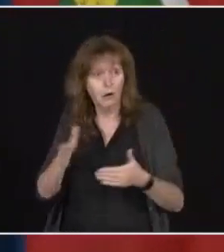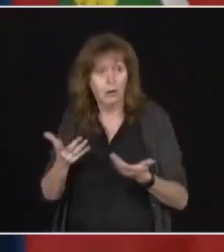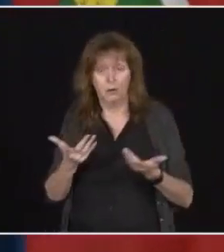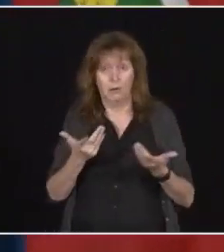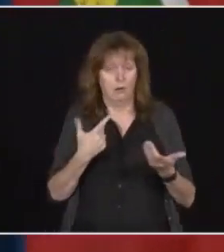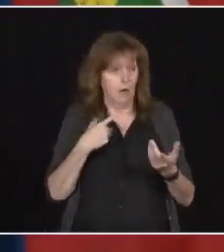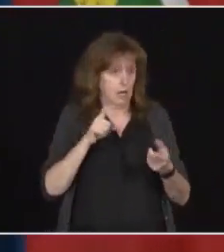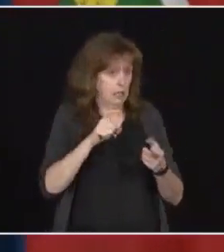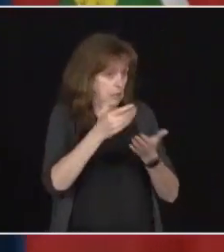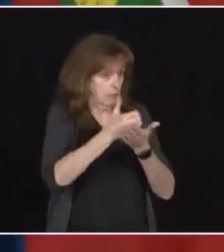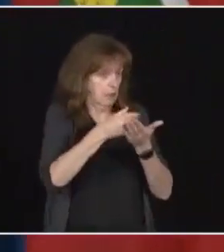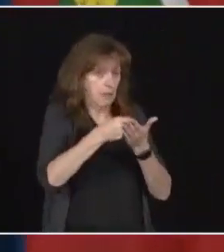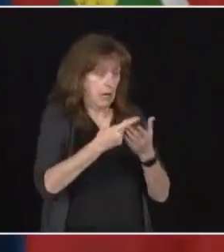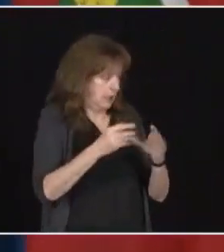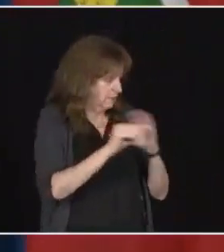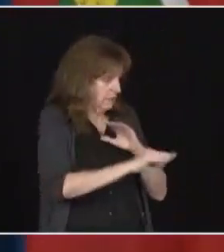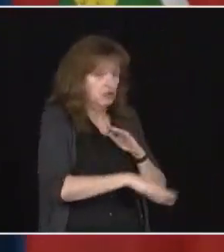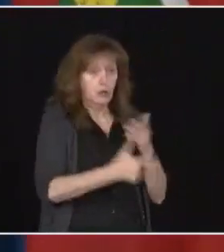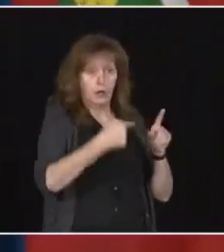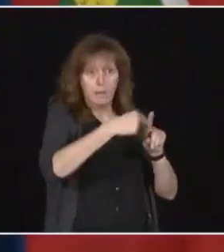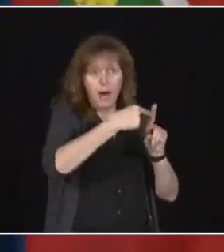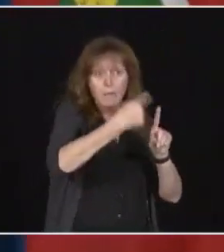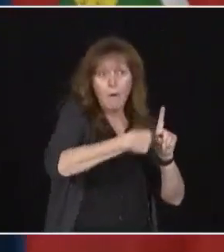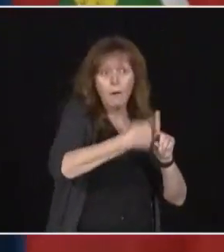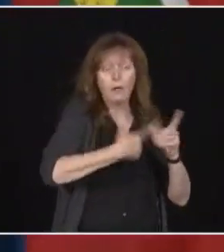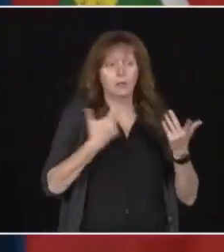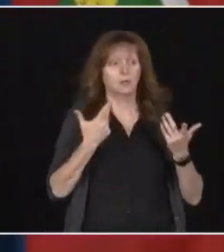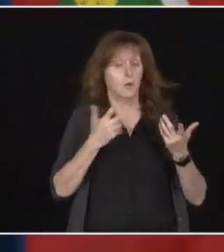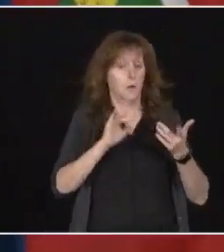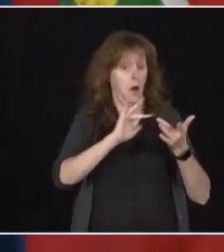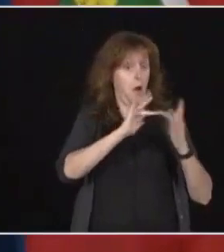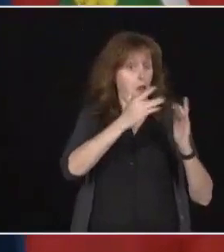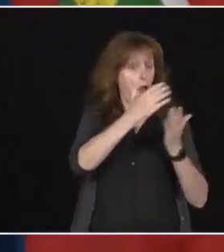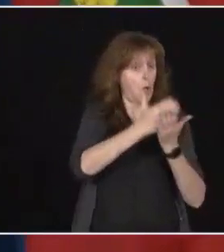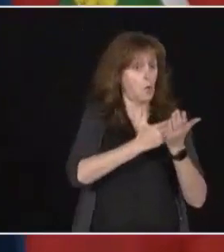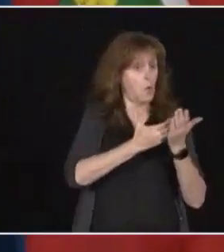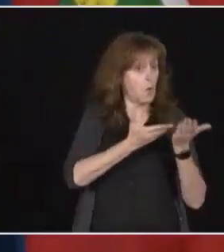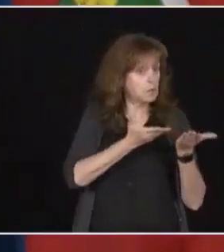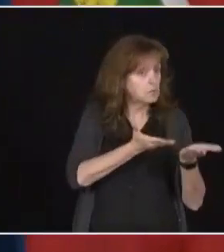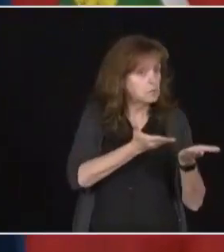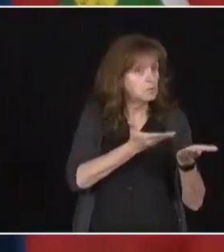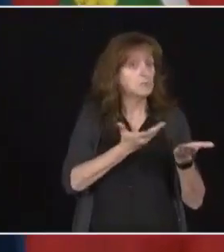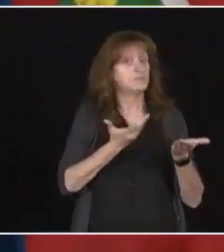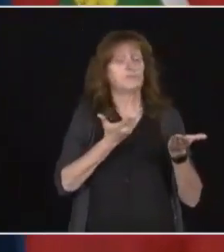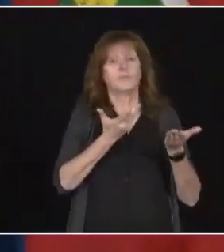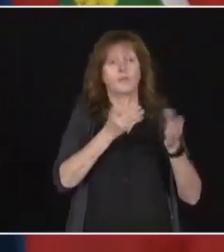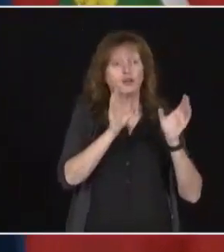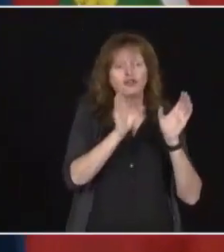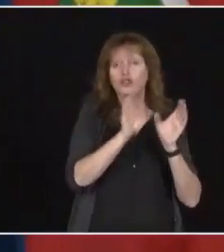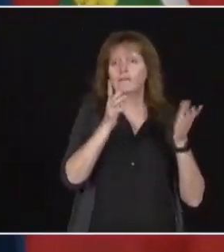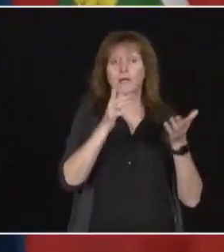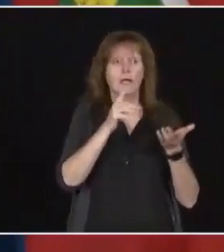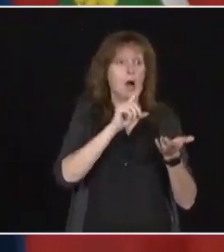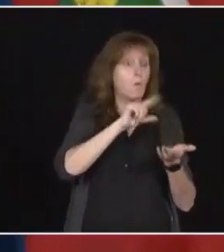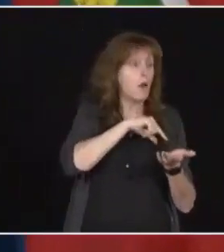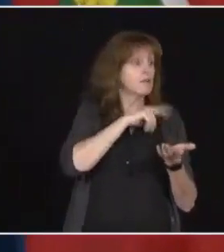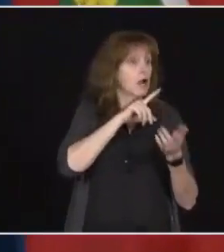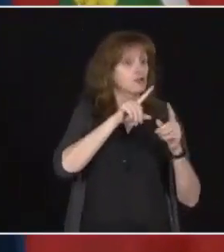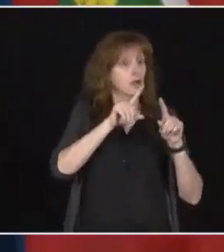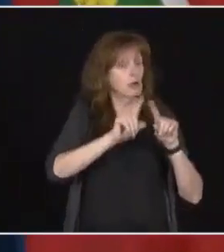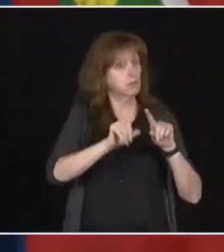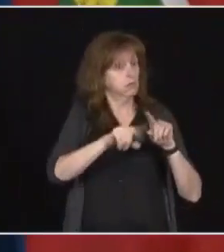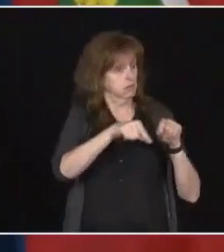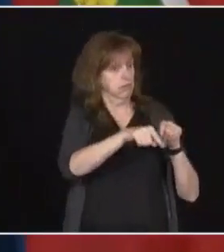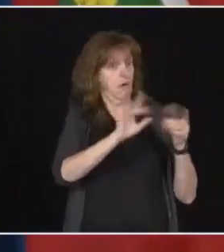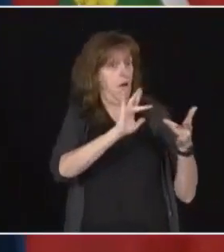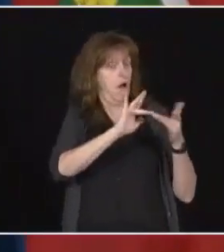But with the access to virtual learning and programs such as micro-credentials and transferability of credits that we are going to be working on, we can ensure that